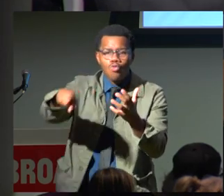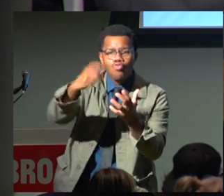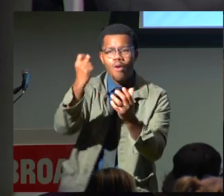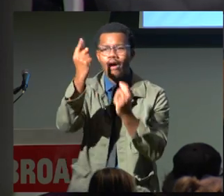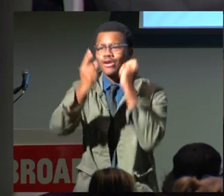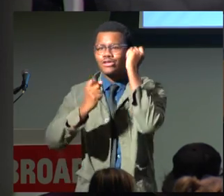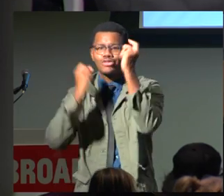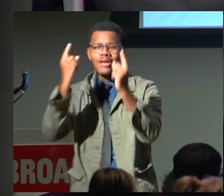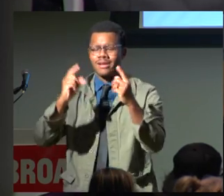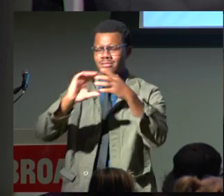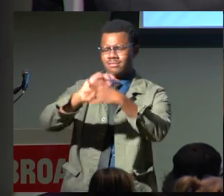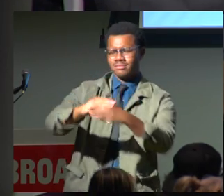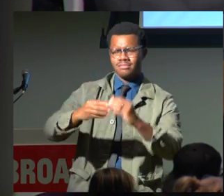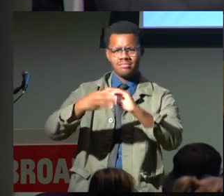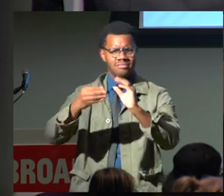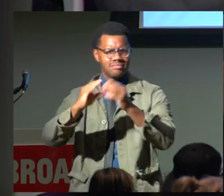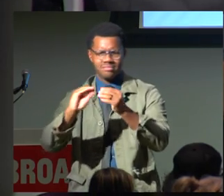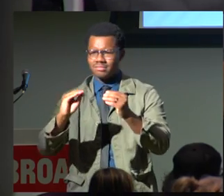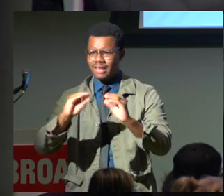There's nobody in this.